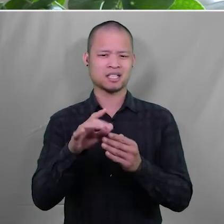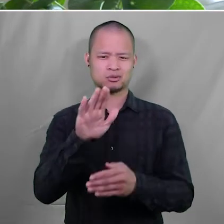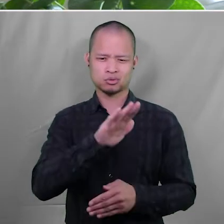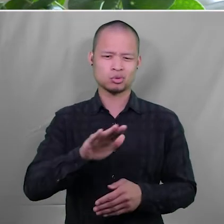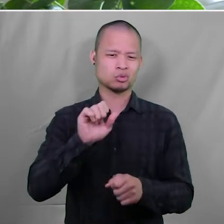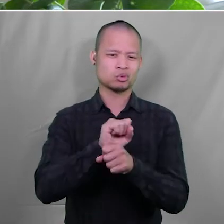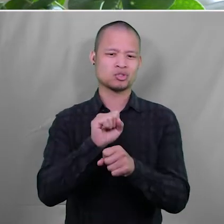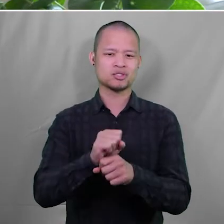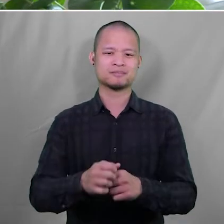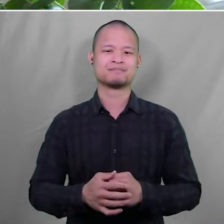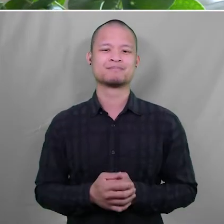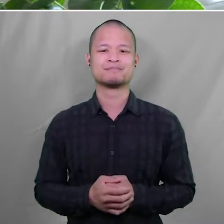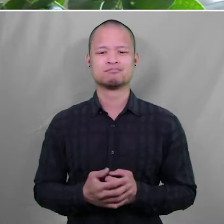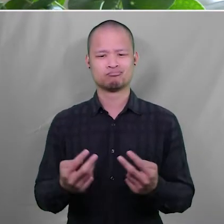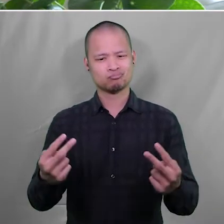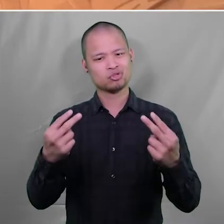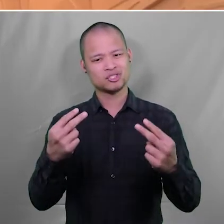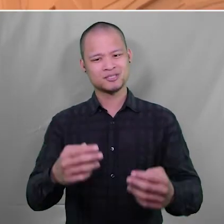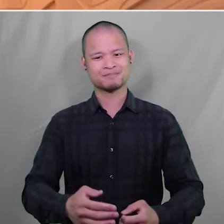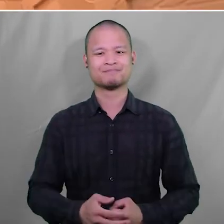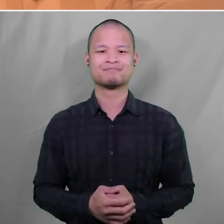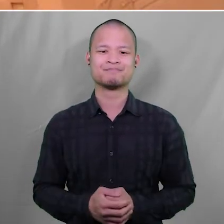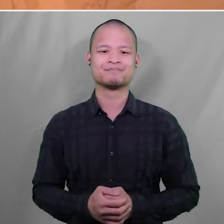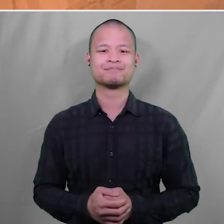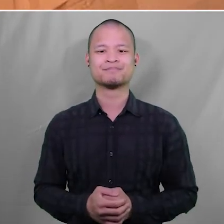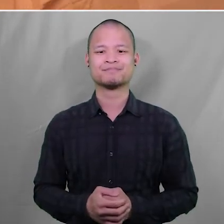you continue this work. Let's take a watch.